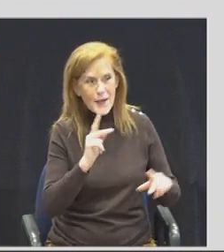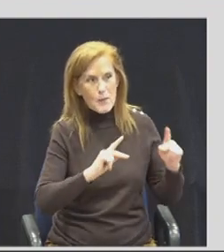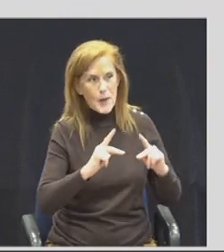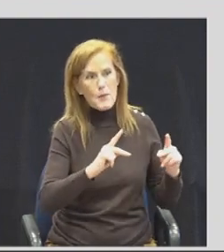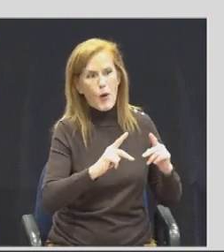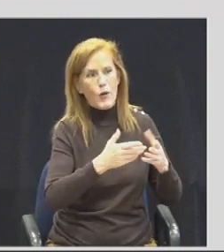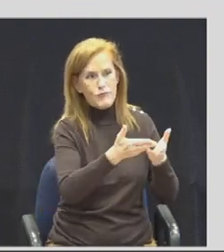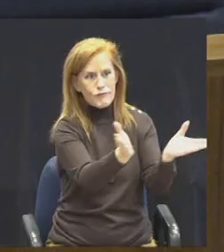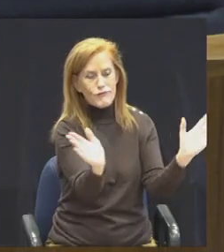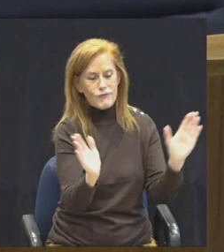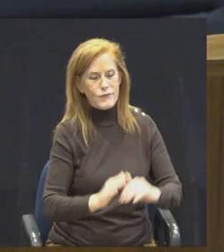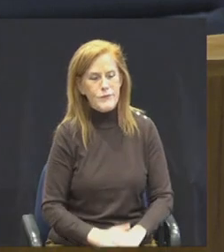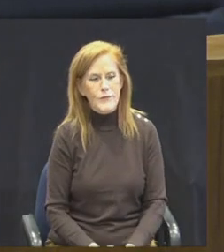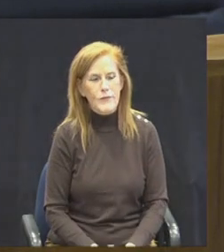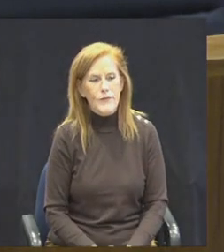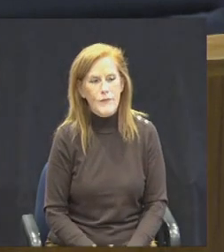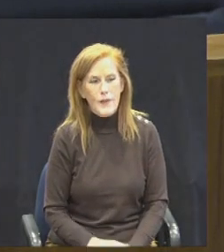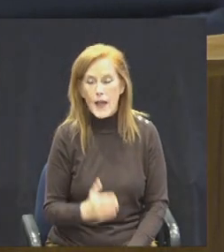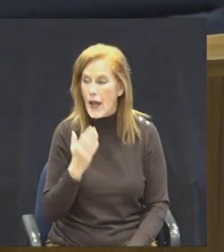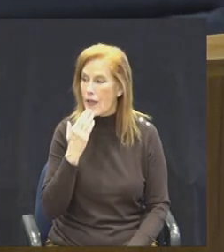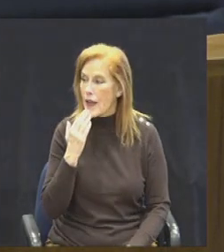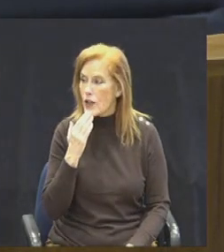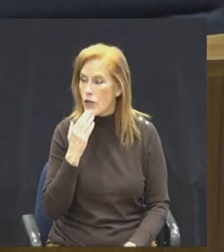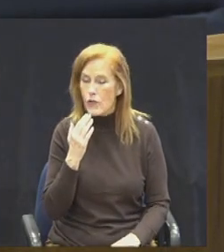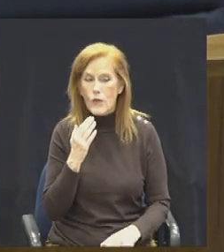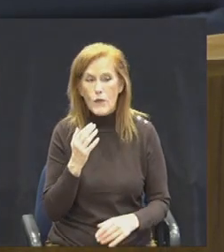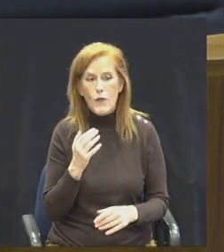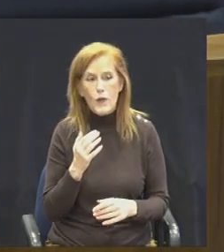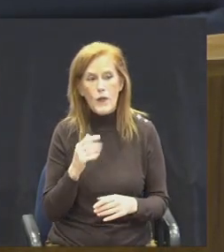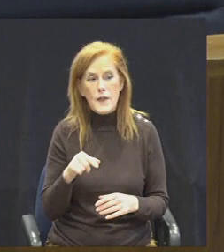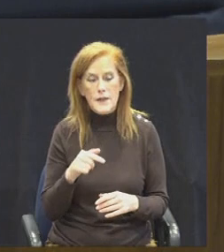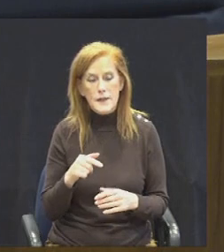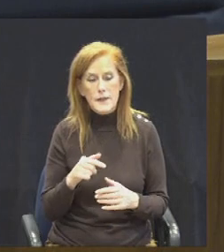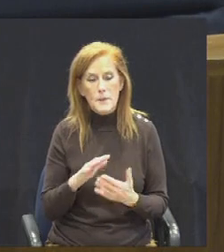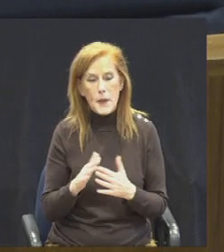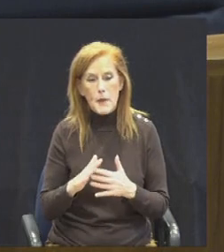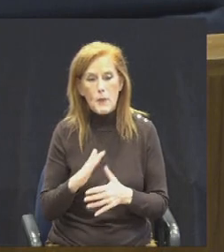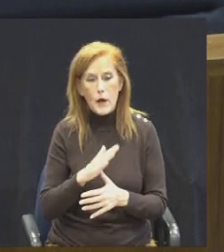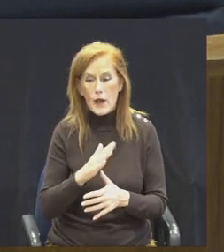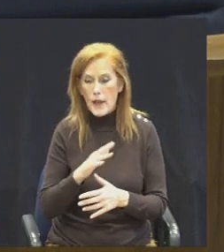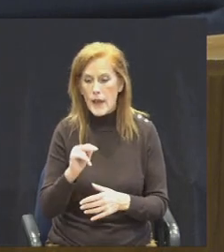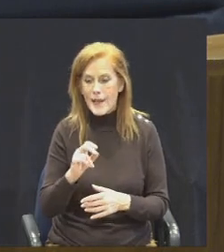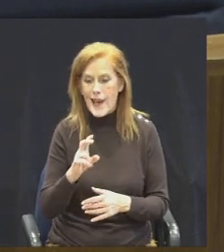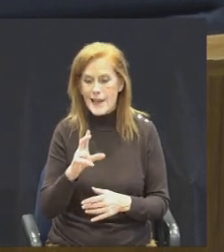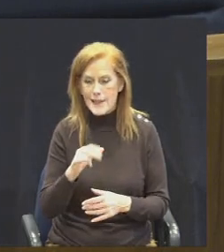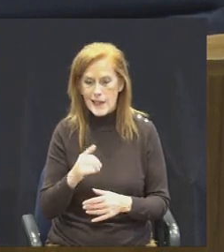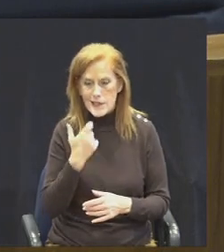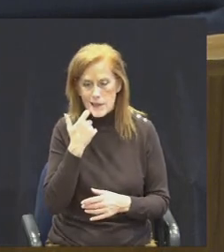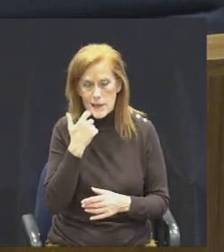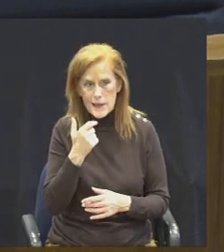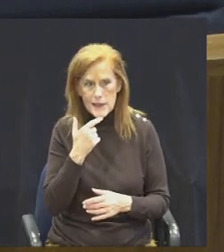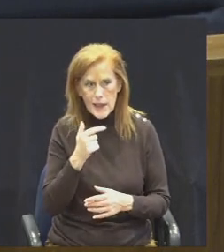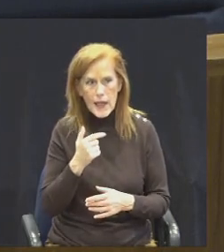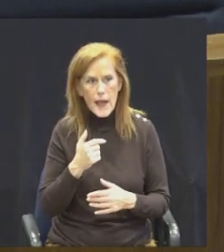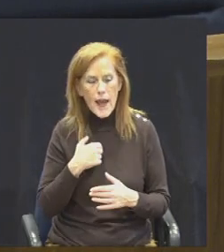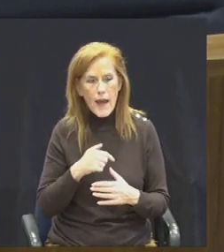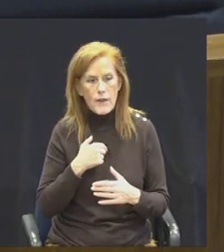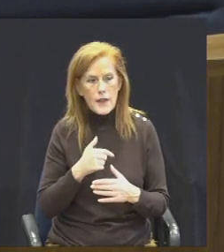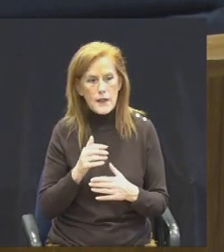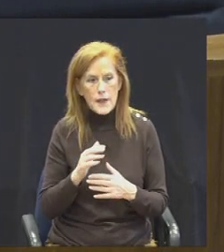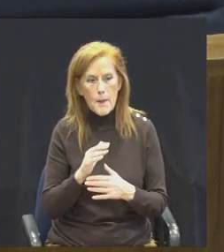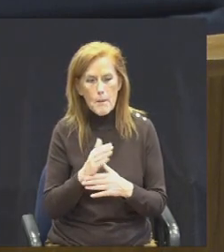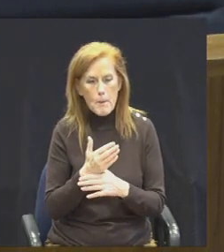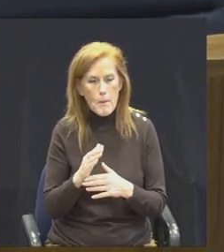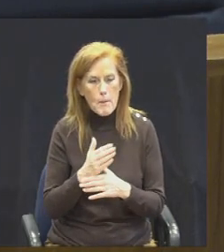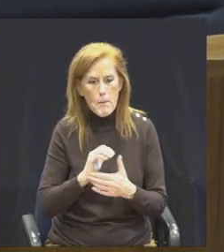priority. And, bringing it to us, because like Nancy said, like, through partnership is really how some of the stuff's gonna